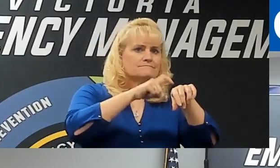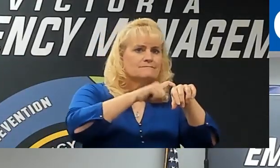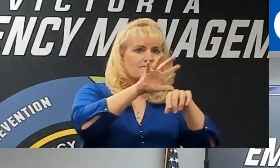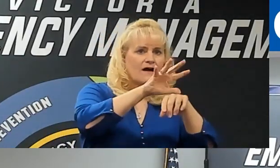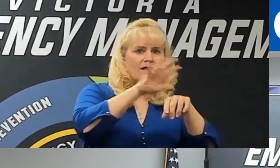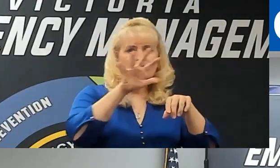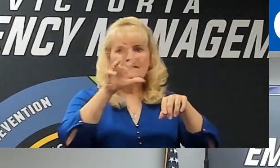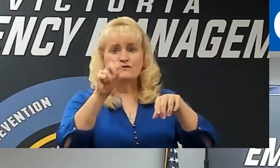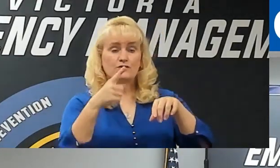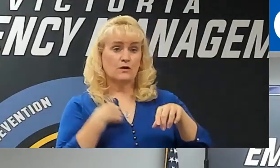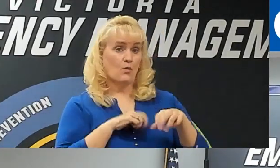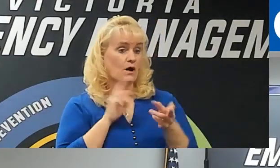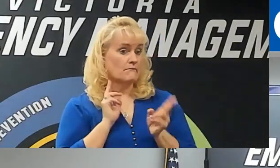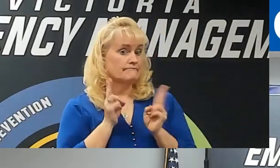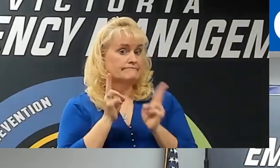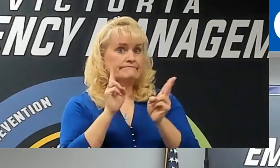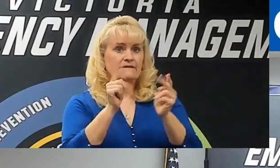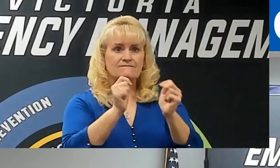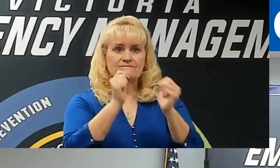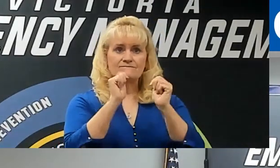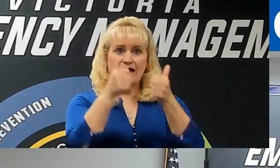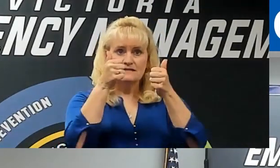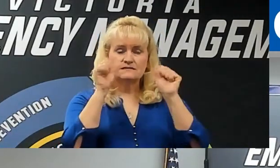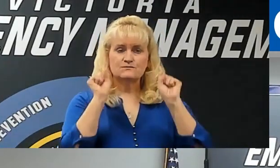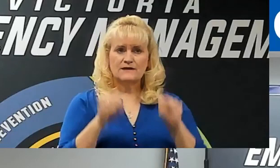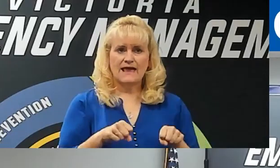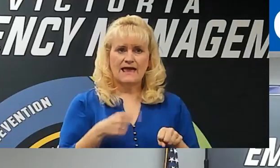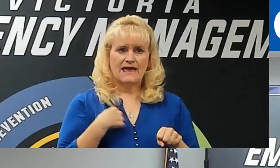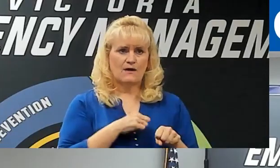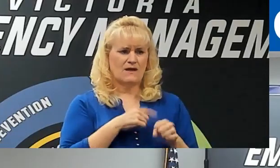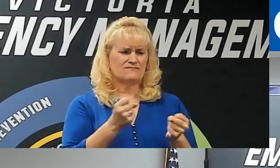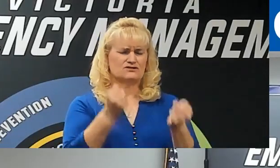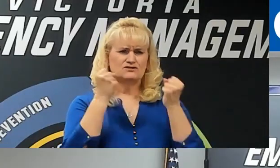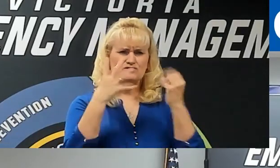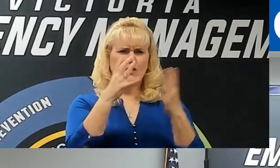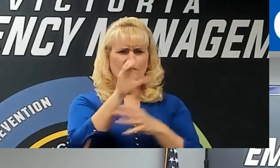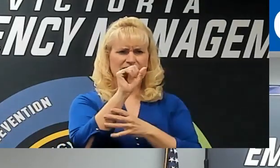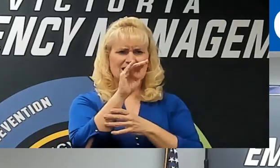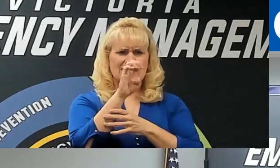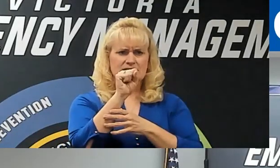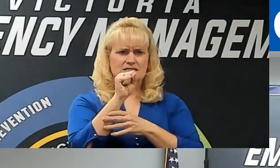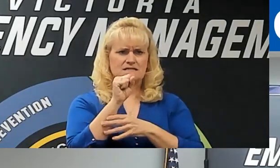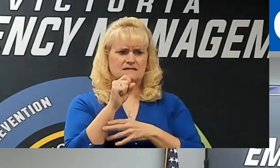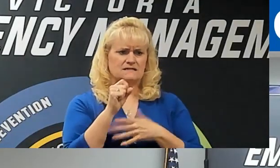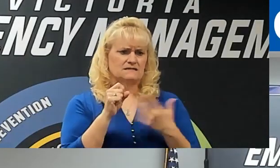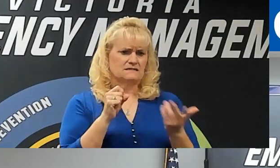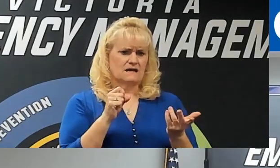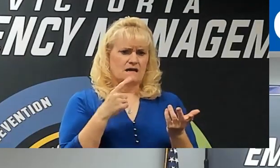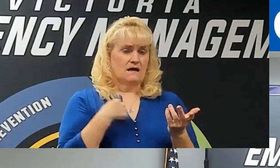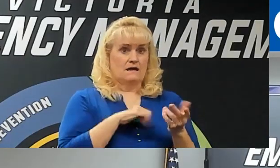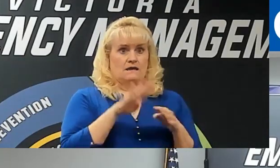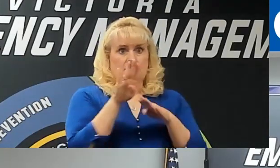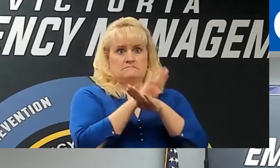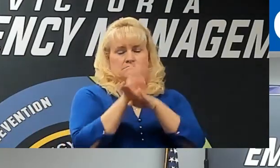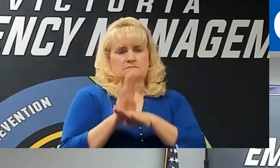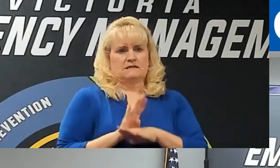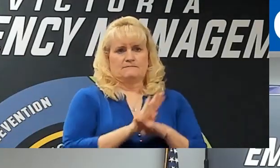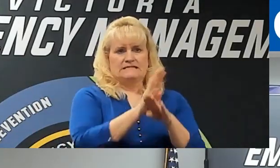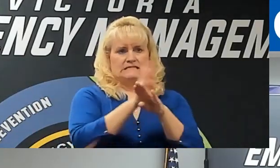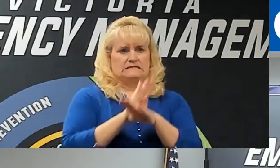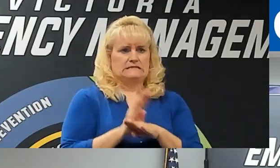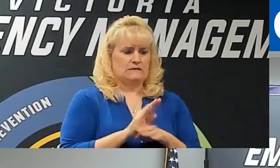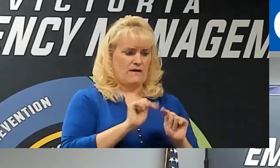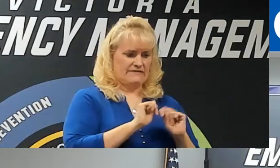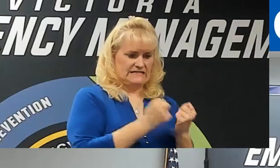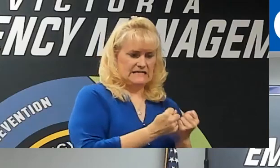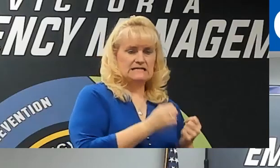getting the numbers out as quickly as we can. We're over inundated with cases right now. We've increased our epidemiological team, the numbers on the team to be able to